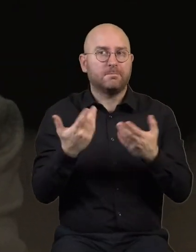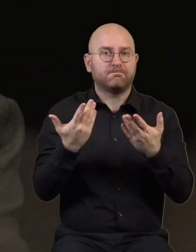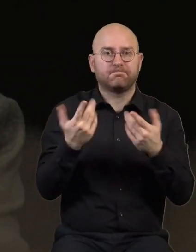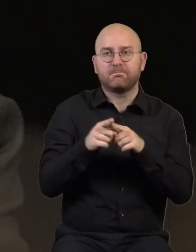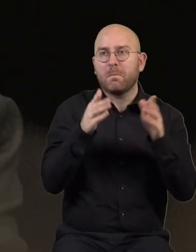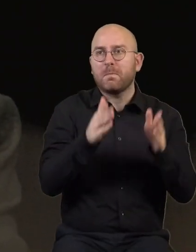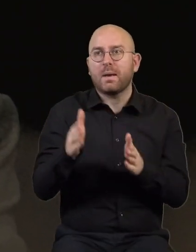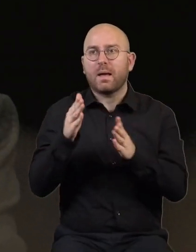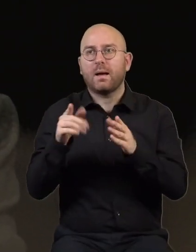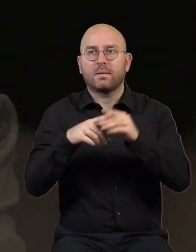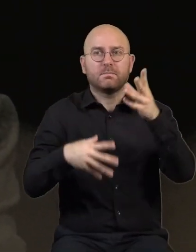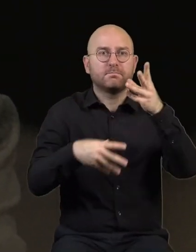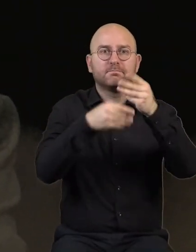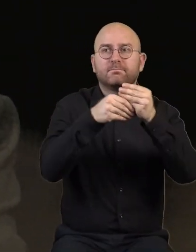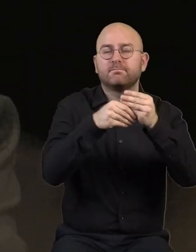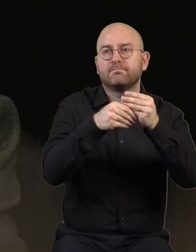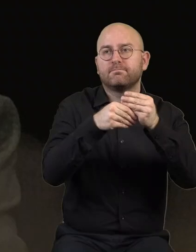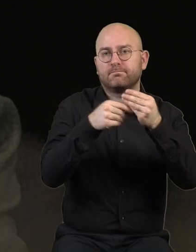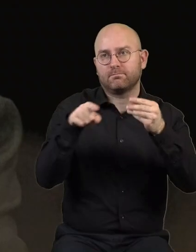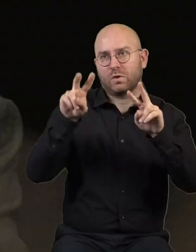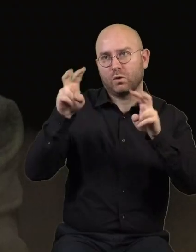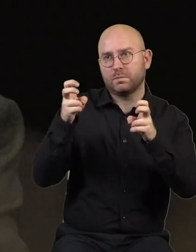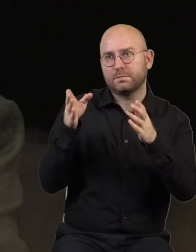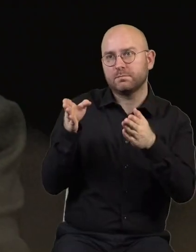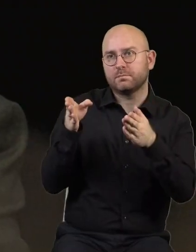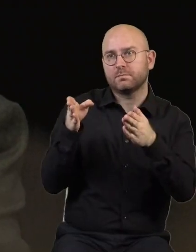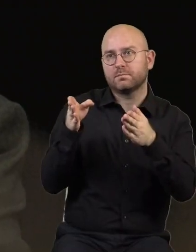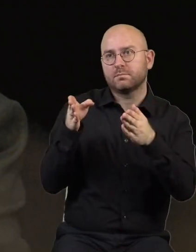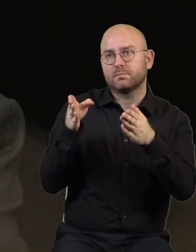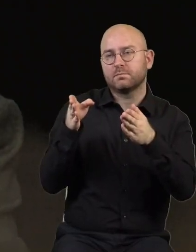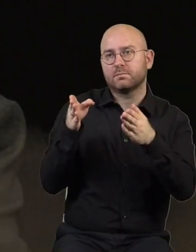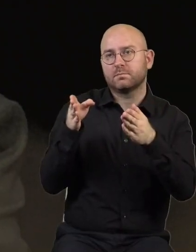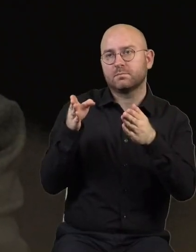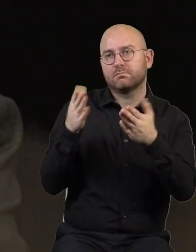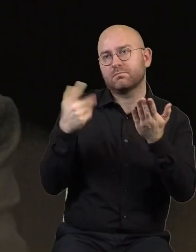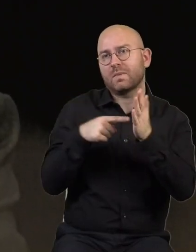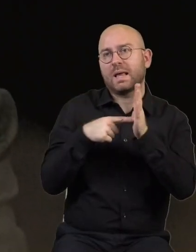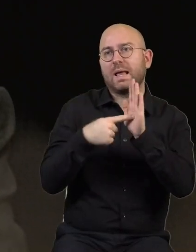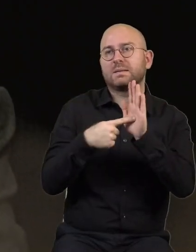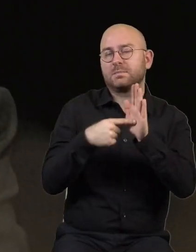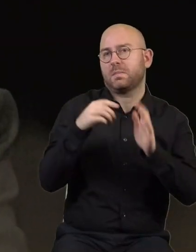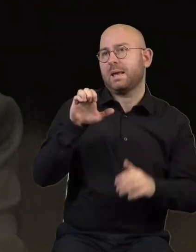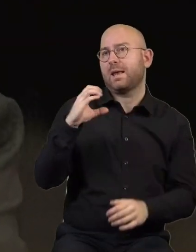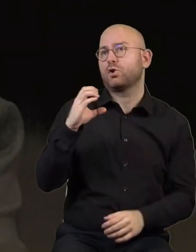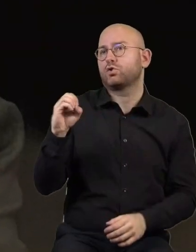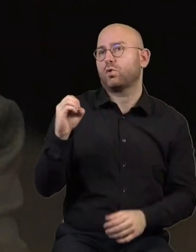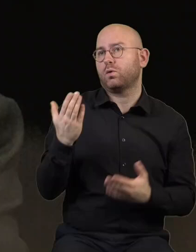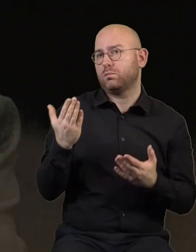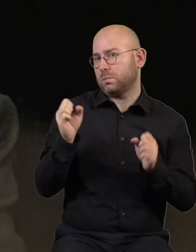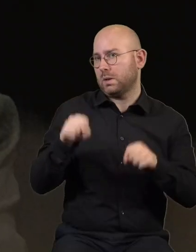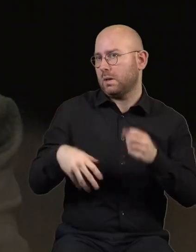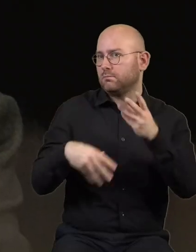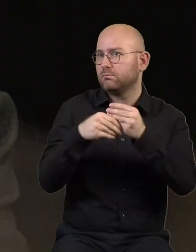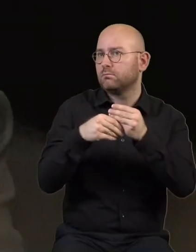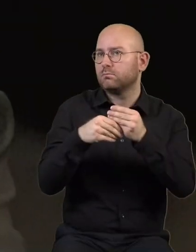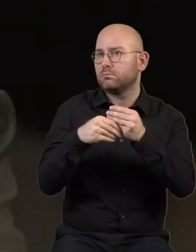process in a way that wasn't necessarily systematic in the sense of it being identified as climate adaptation, but it